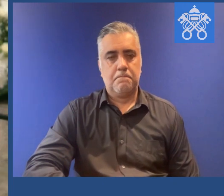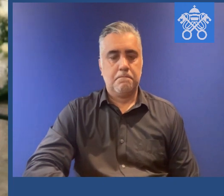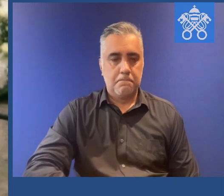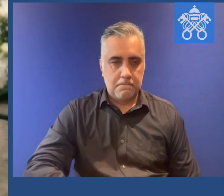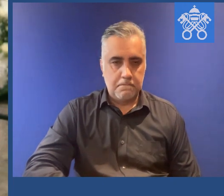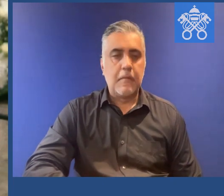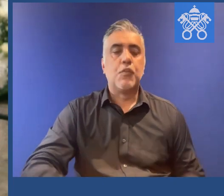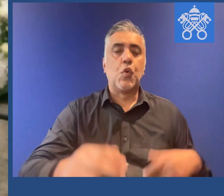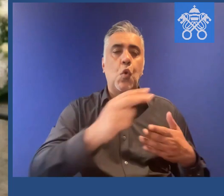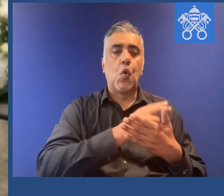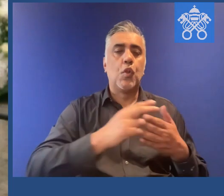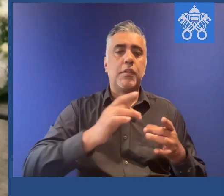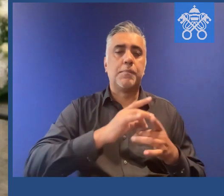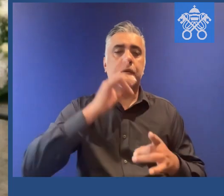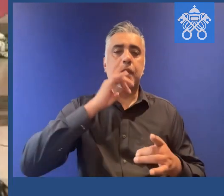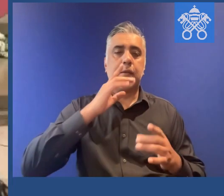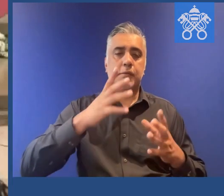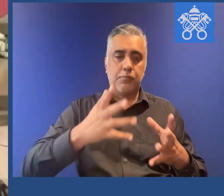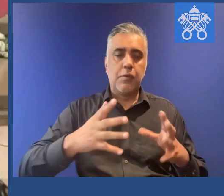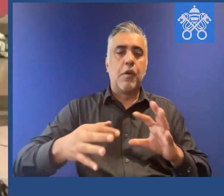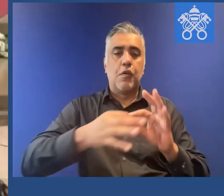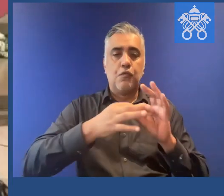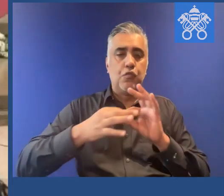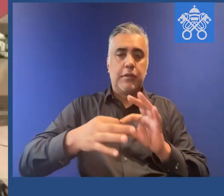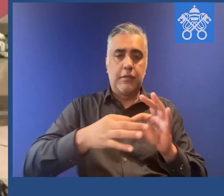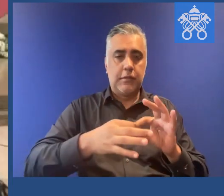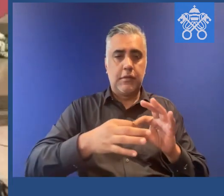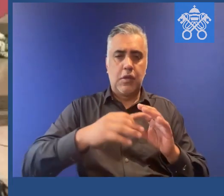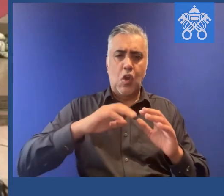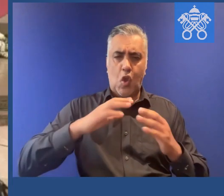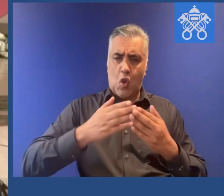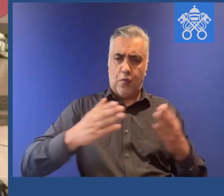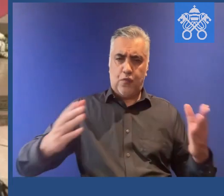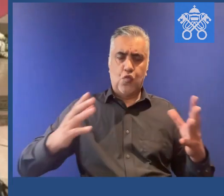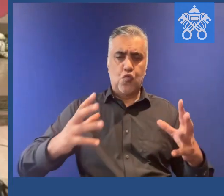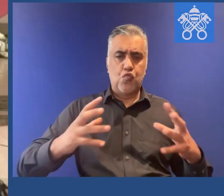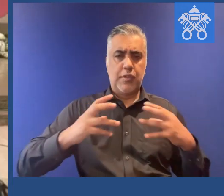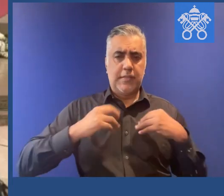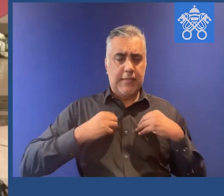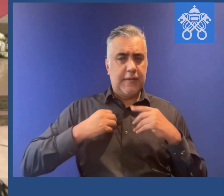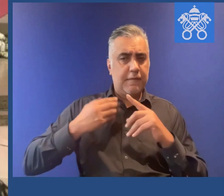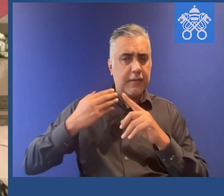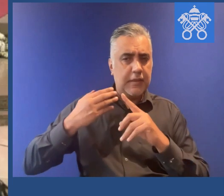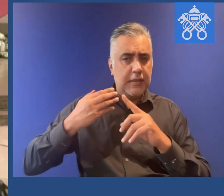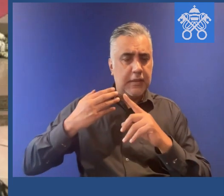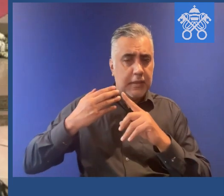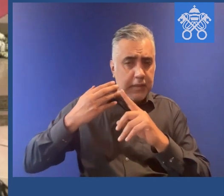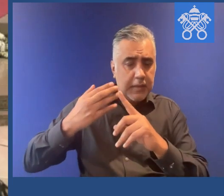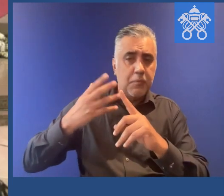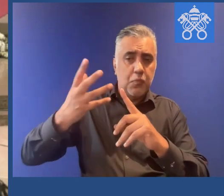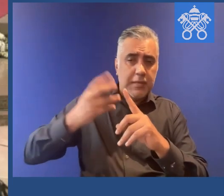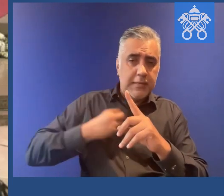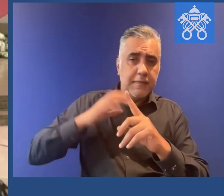Second, the Holy Spirit is a wellspring of unity. All those who receive him receive the Father's